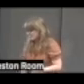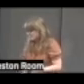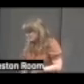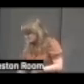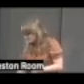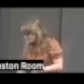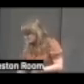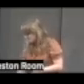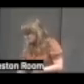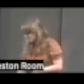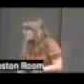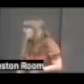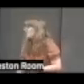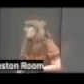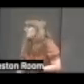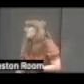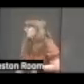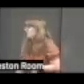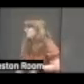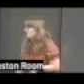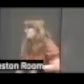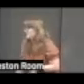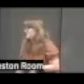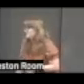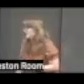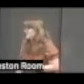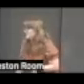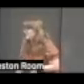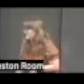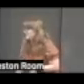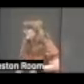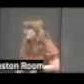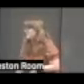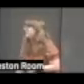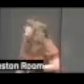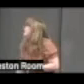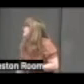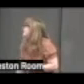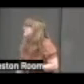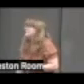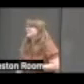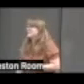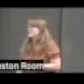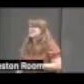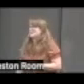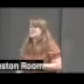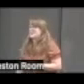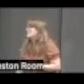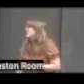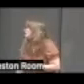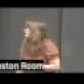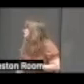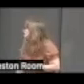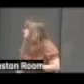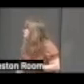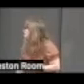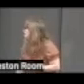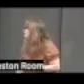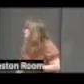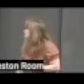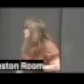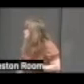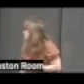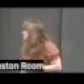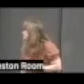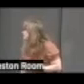captivity. So you guys came to see pandas. We haven't even talked about pandas yet. I'm going to show you a Nat Geo